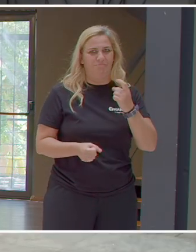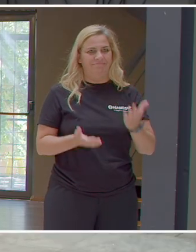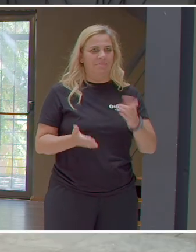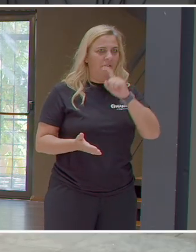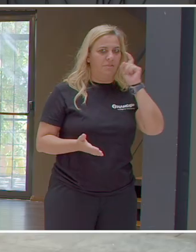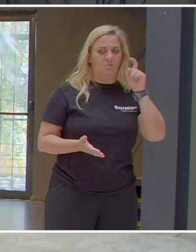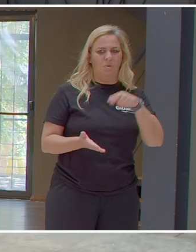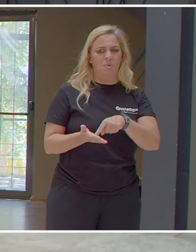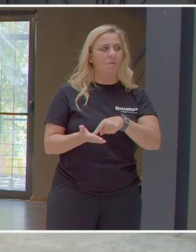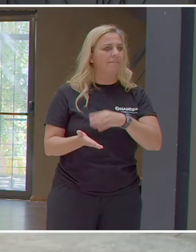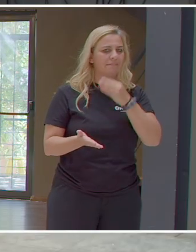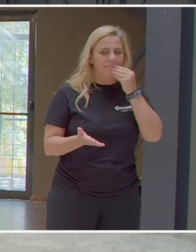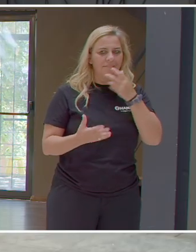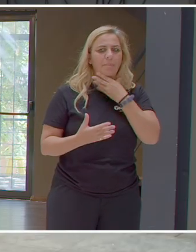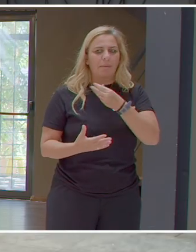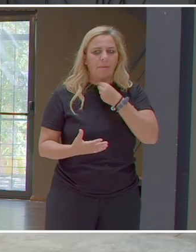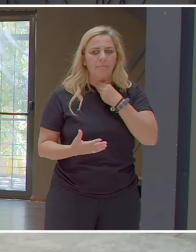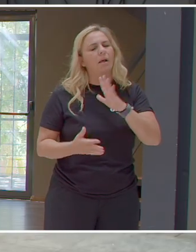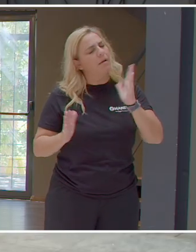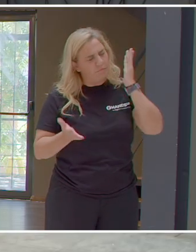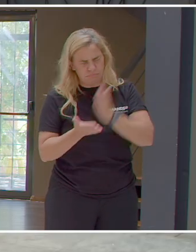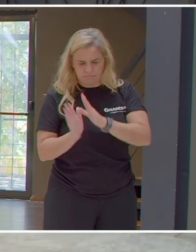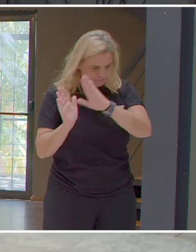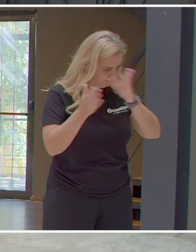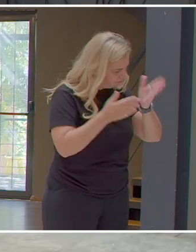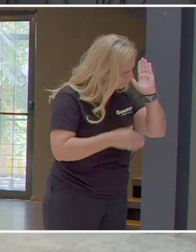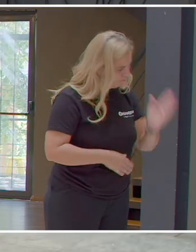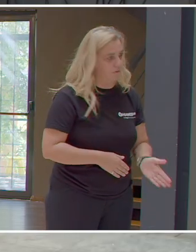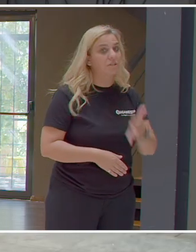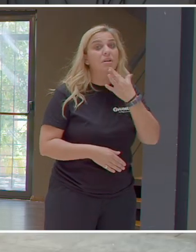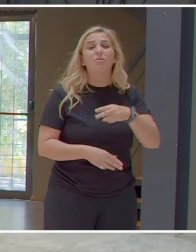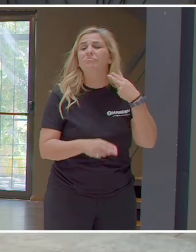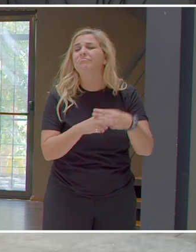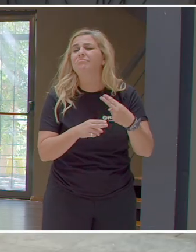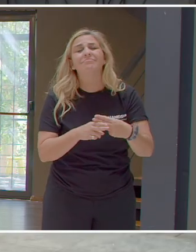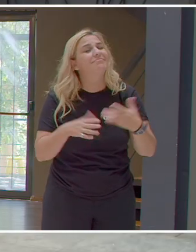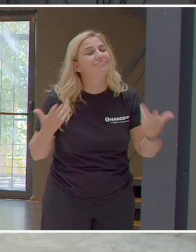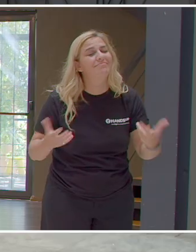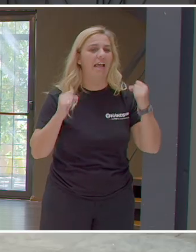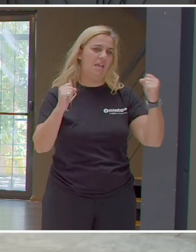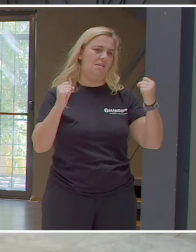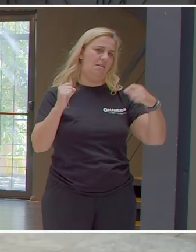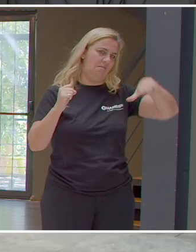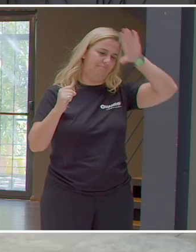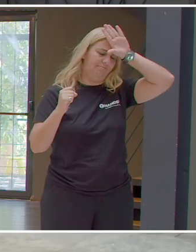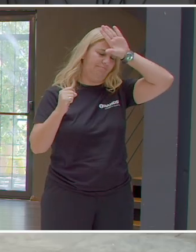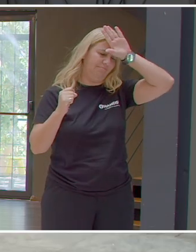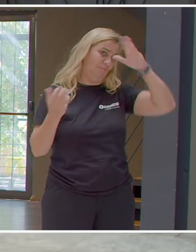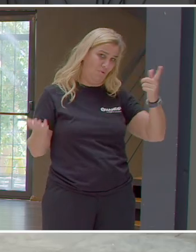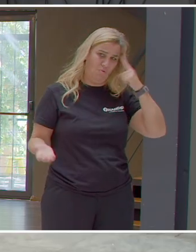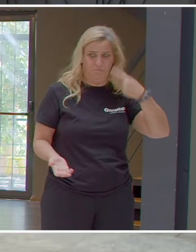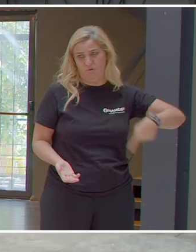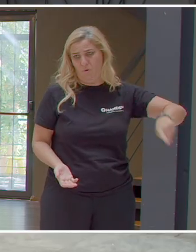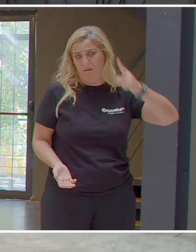the knowledge you're getting here, you want to do it, because nothing is more precious than a healthy life. I think